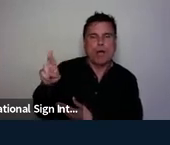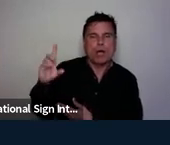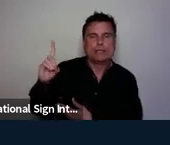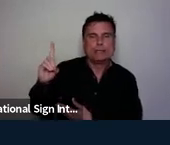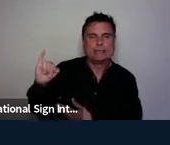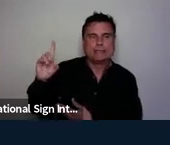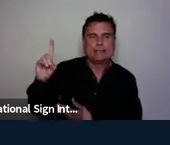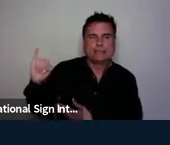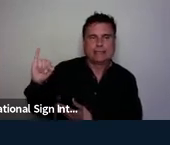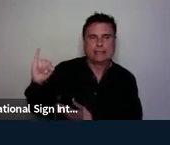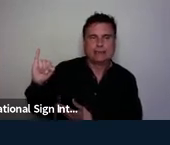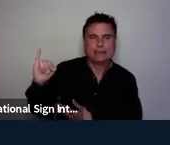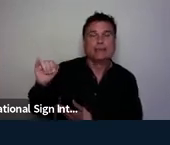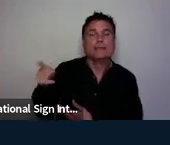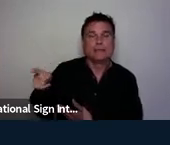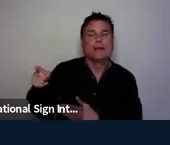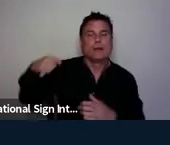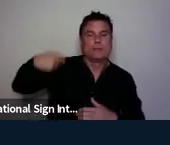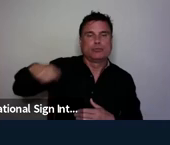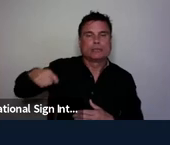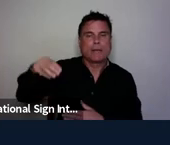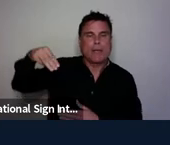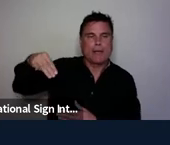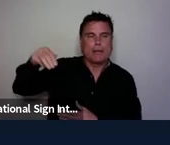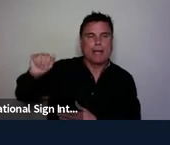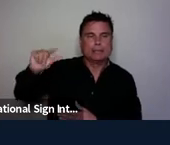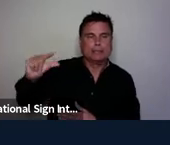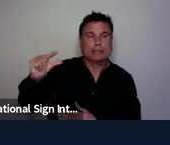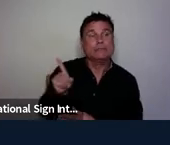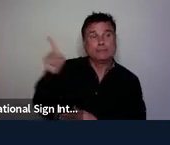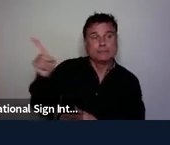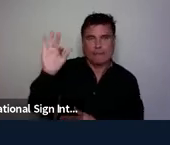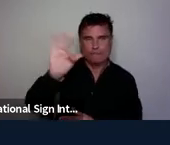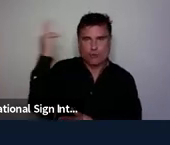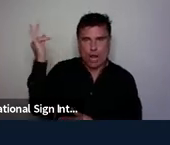France. And yes, the floor is yours. Thank you very much, Mr. Didi.